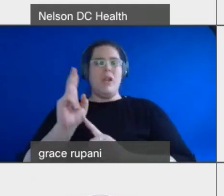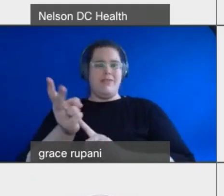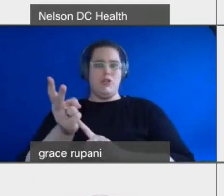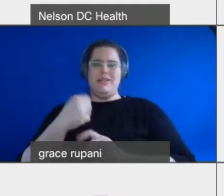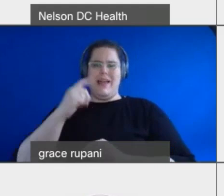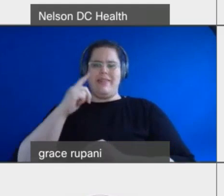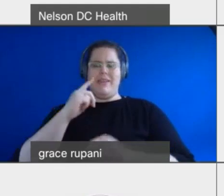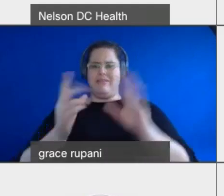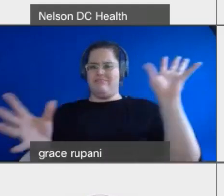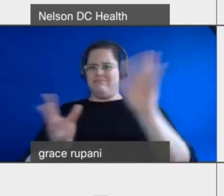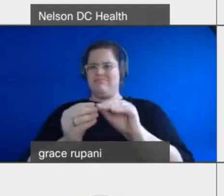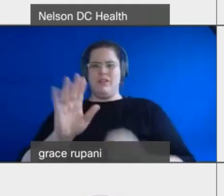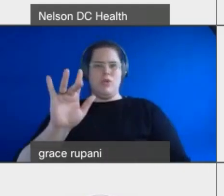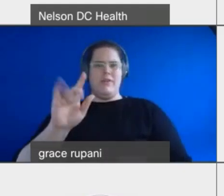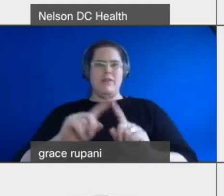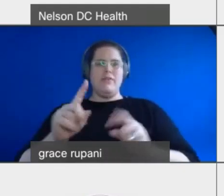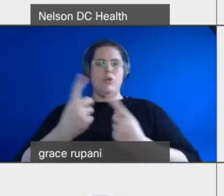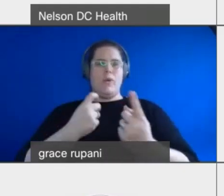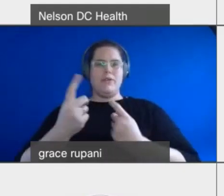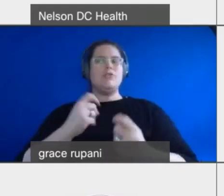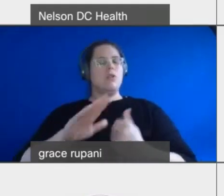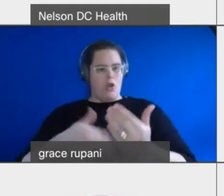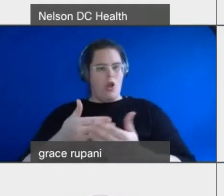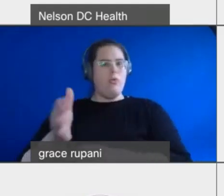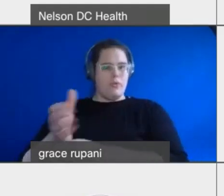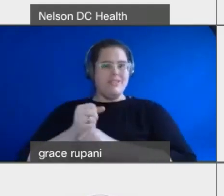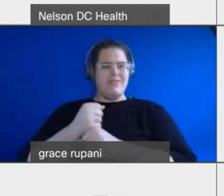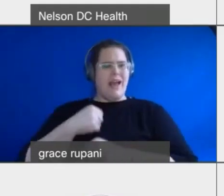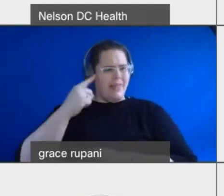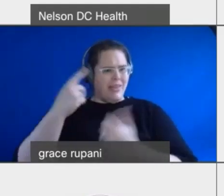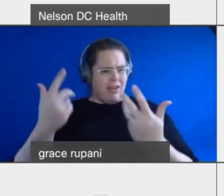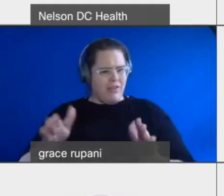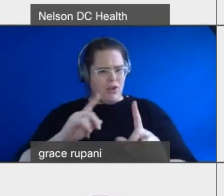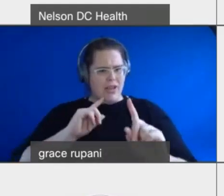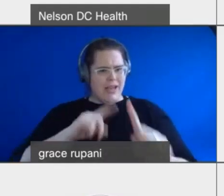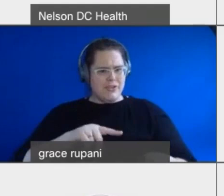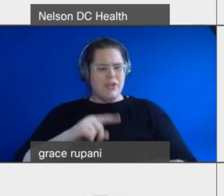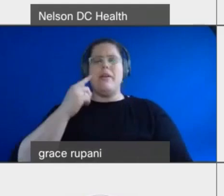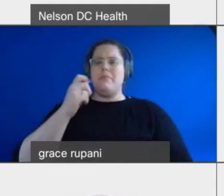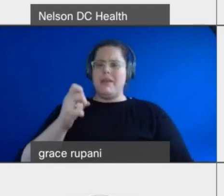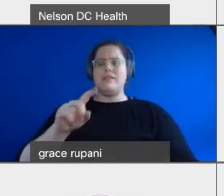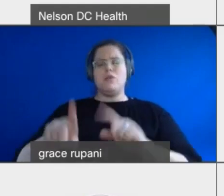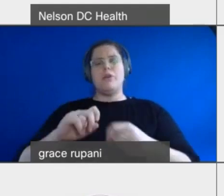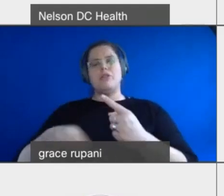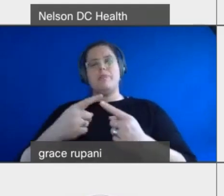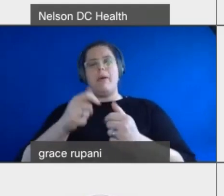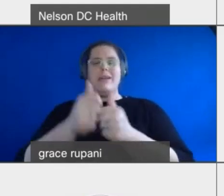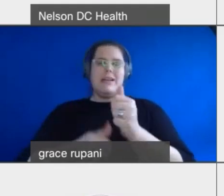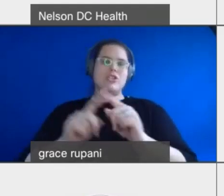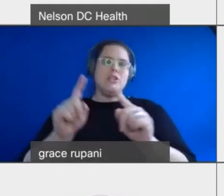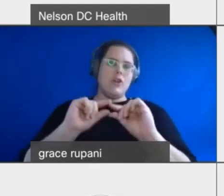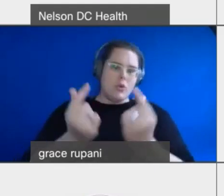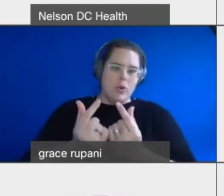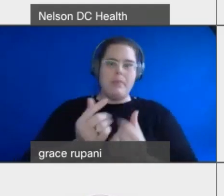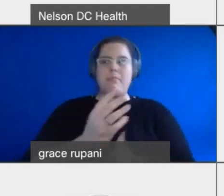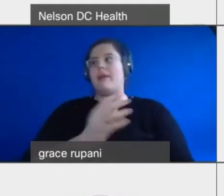25 questions. I think I've answered them because they were questions sort of about each different group